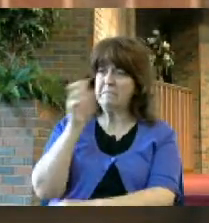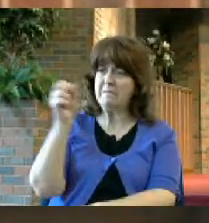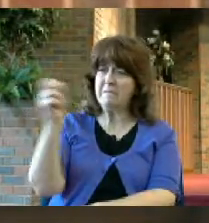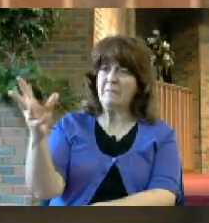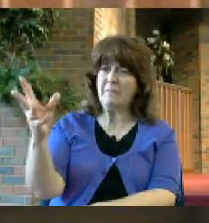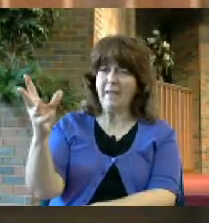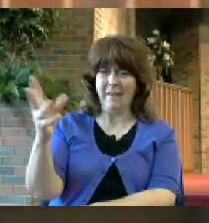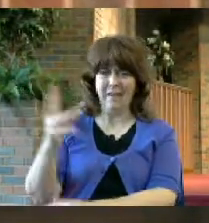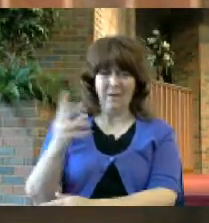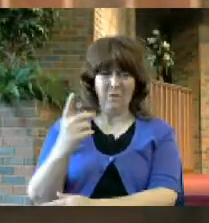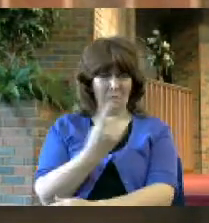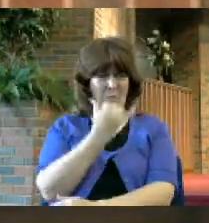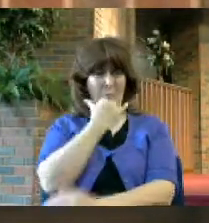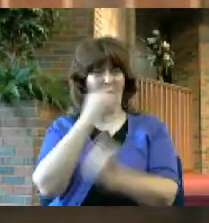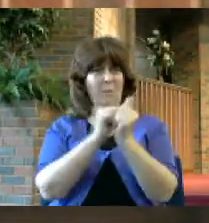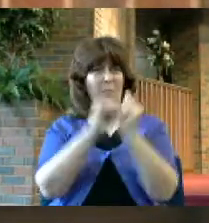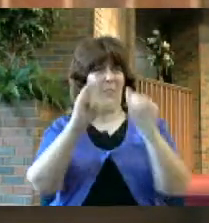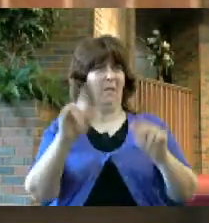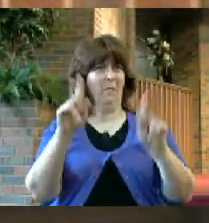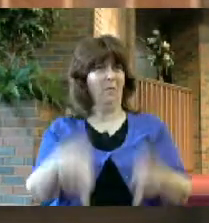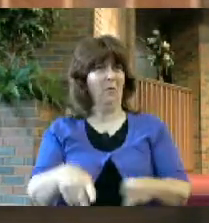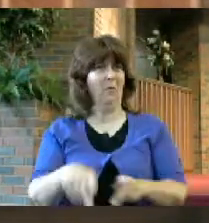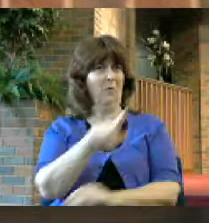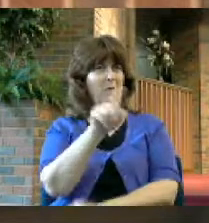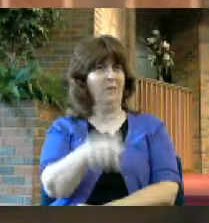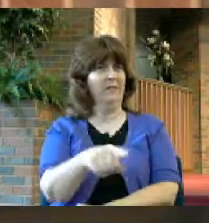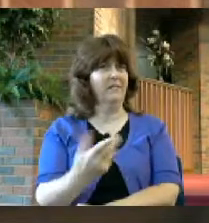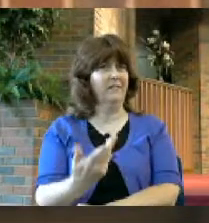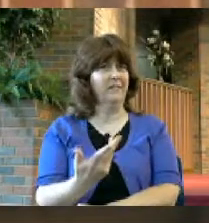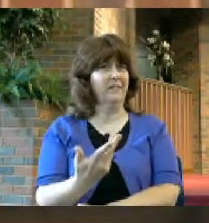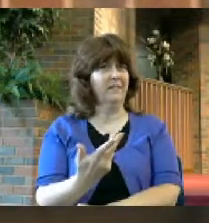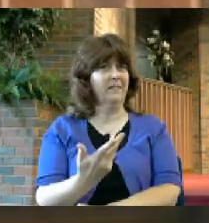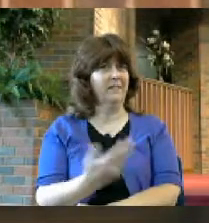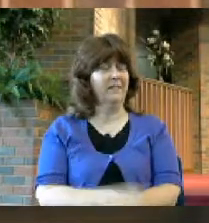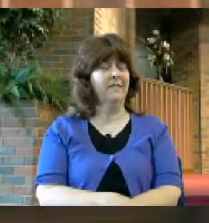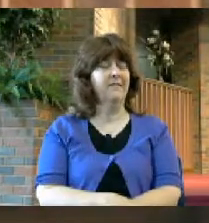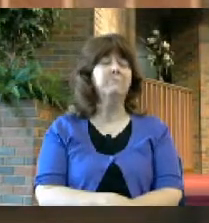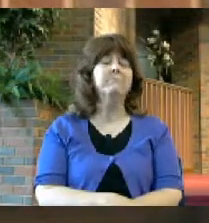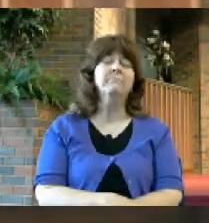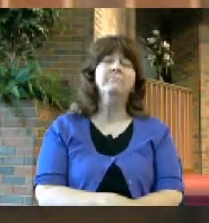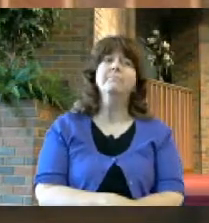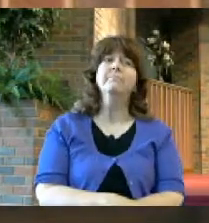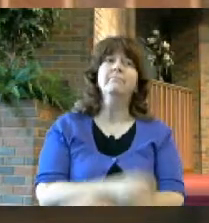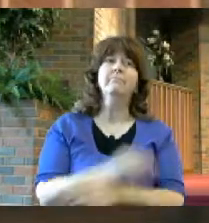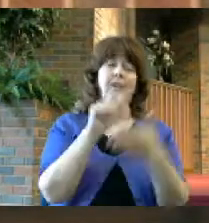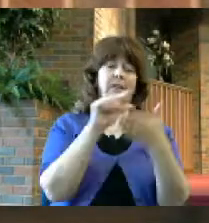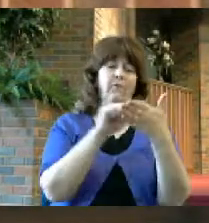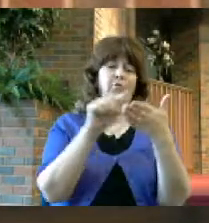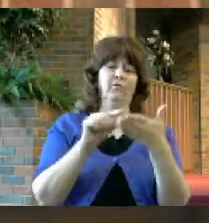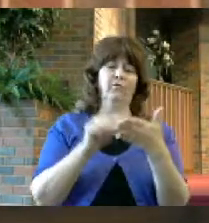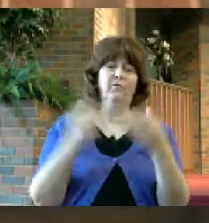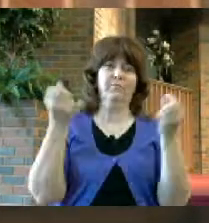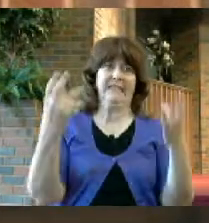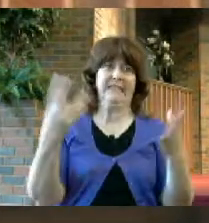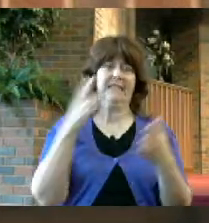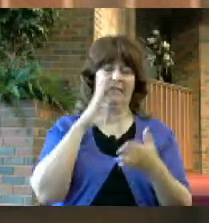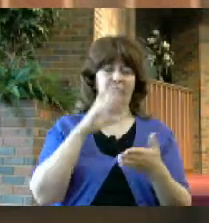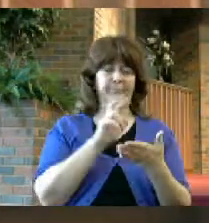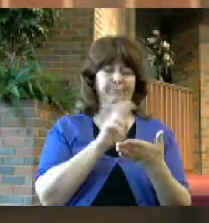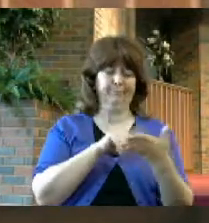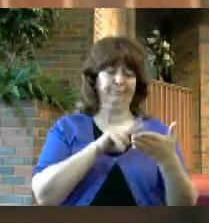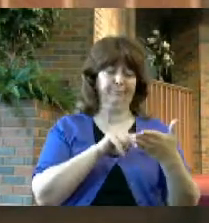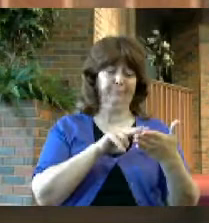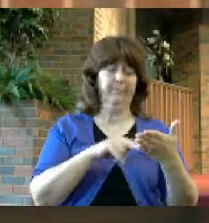we know as Jesus Christ? There are several passages I want for us to notice this morning.